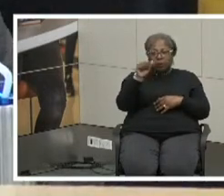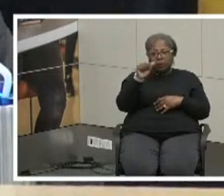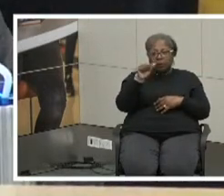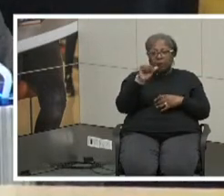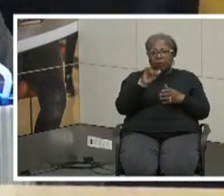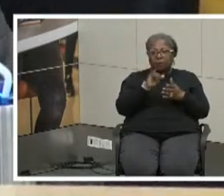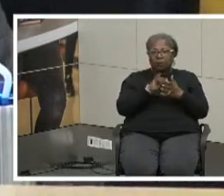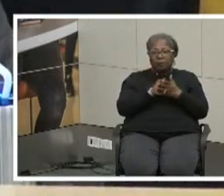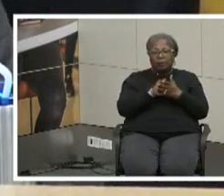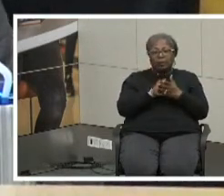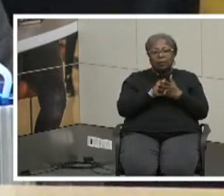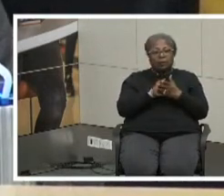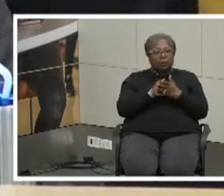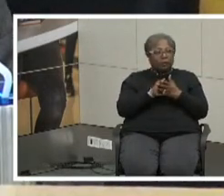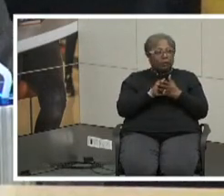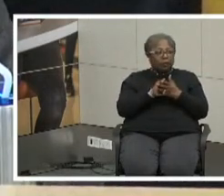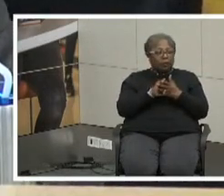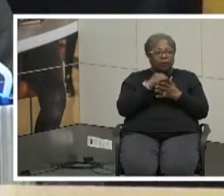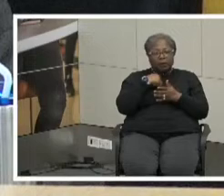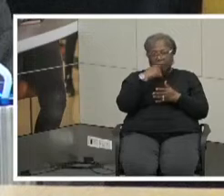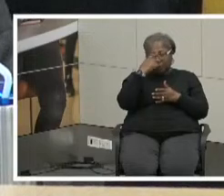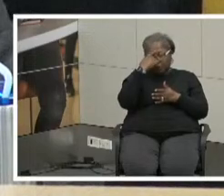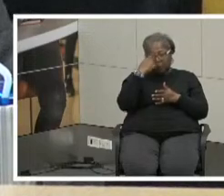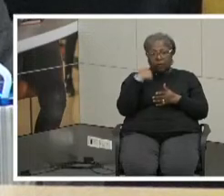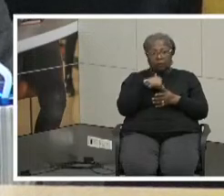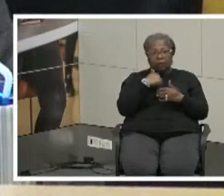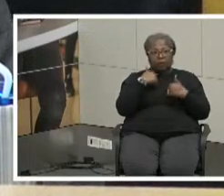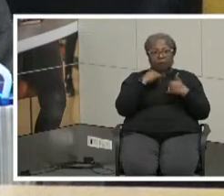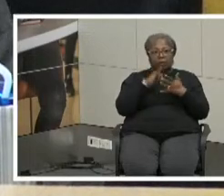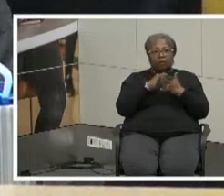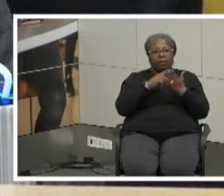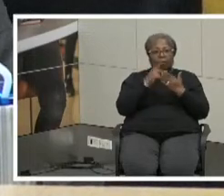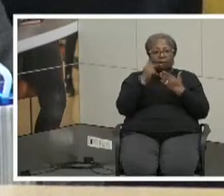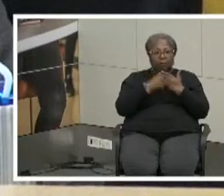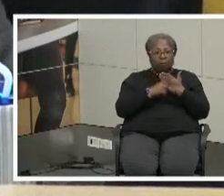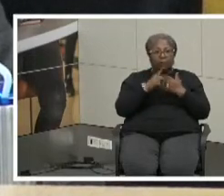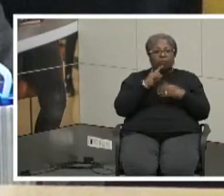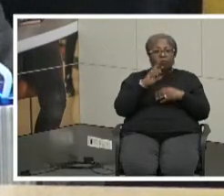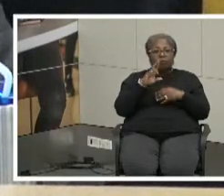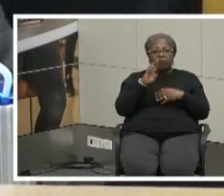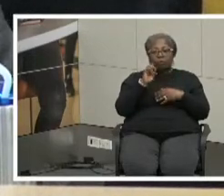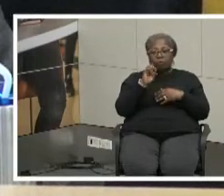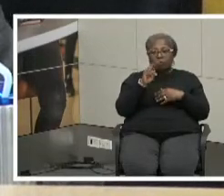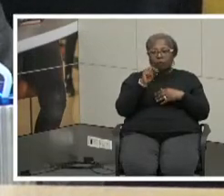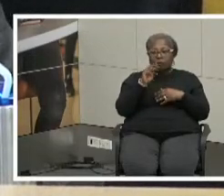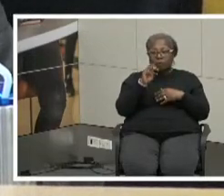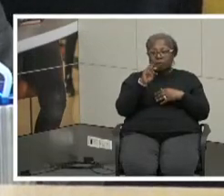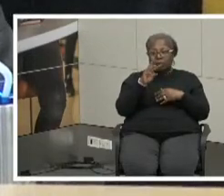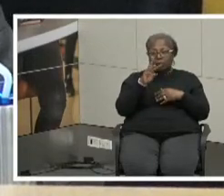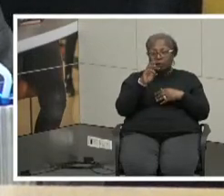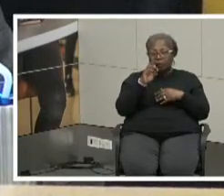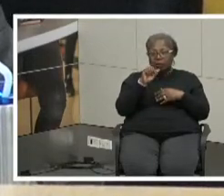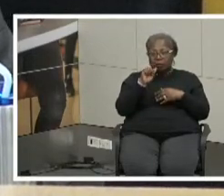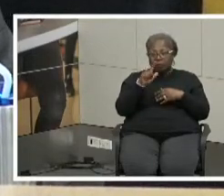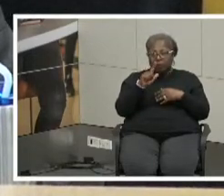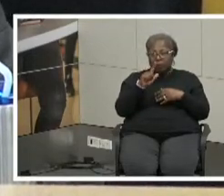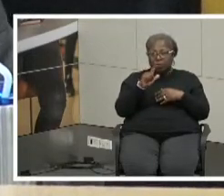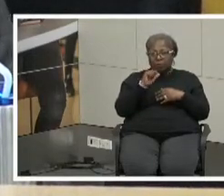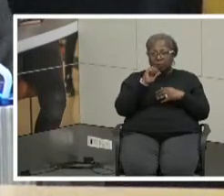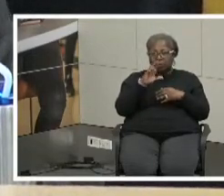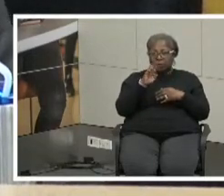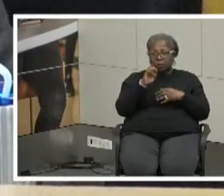specifically superintendent um I think we've had this program so this is is this a renewal I want to make sure I'm clear about it's never it just we're just